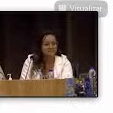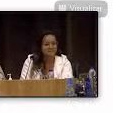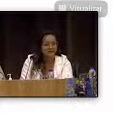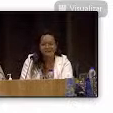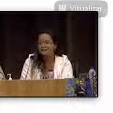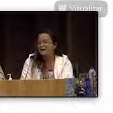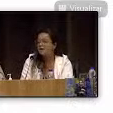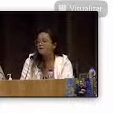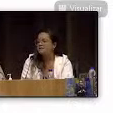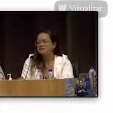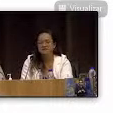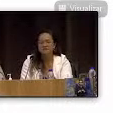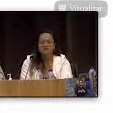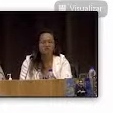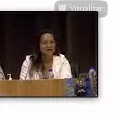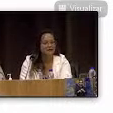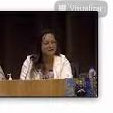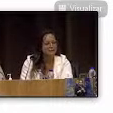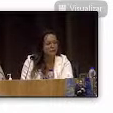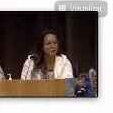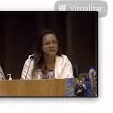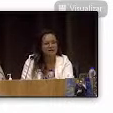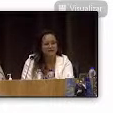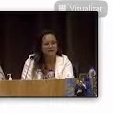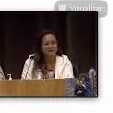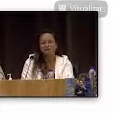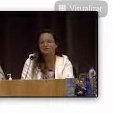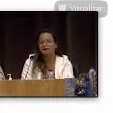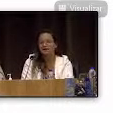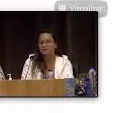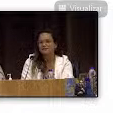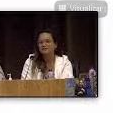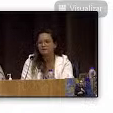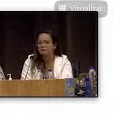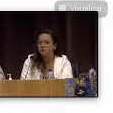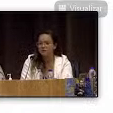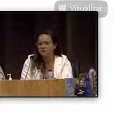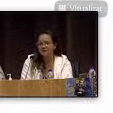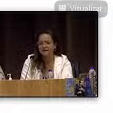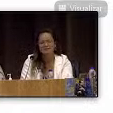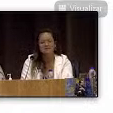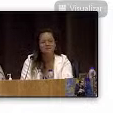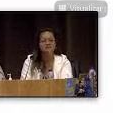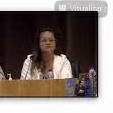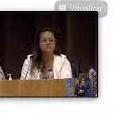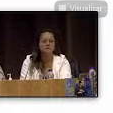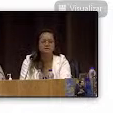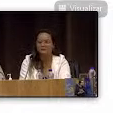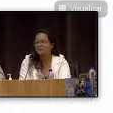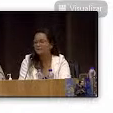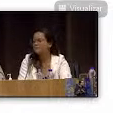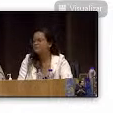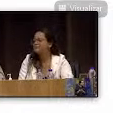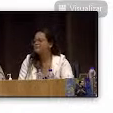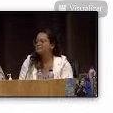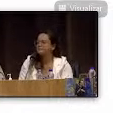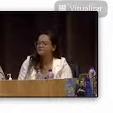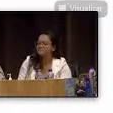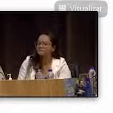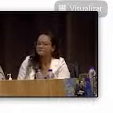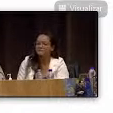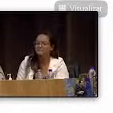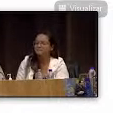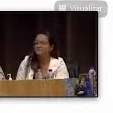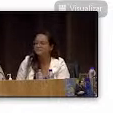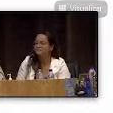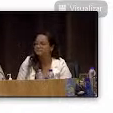rehabilitation of these patients. One more time, we thank you very much for the opportunity to be here and participating with you, and we put